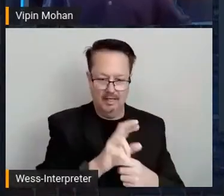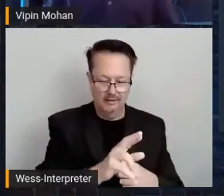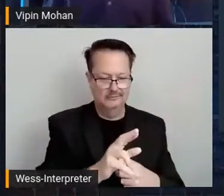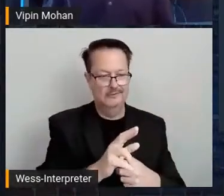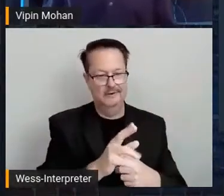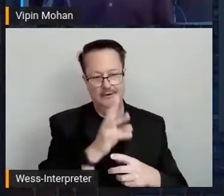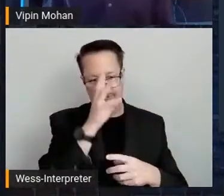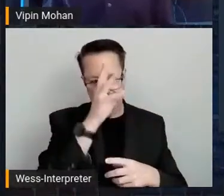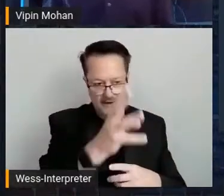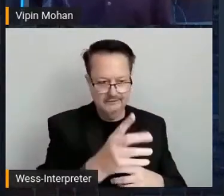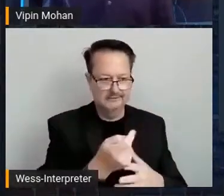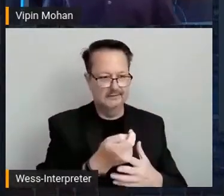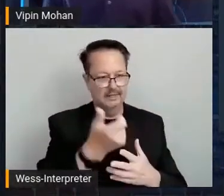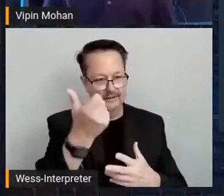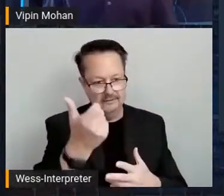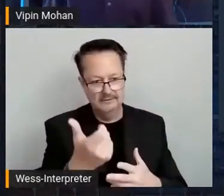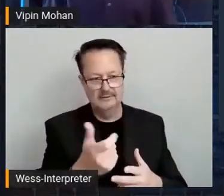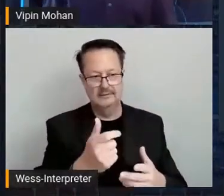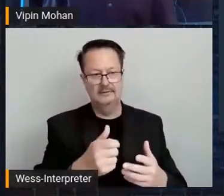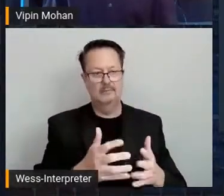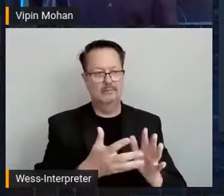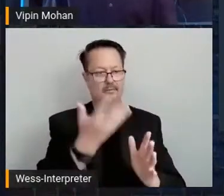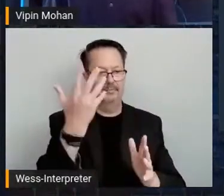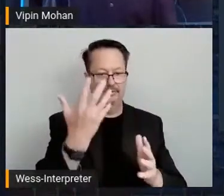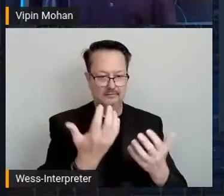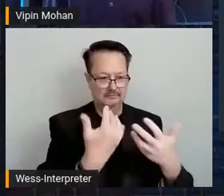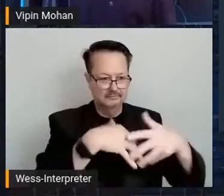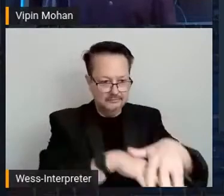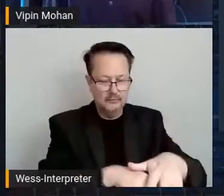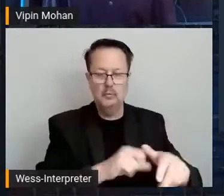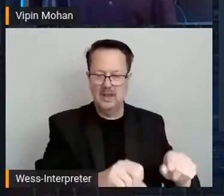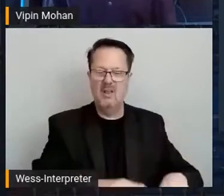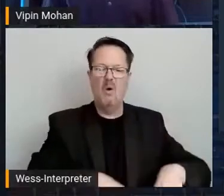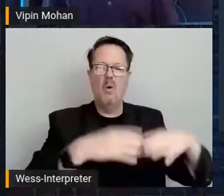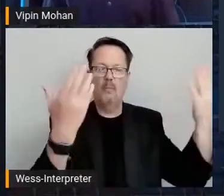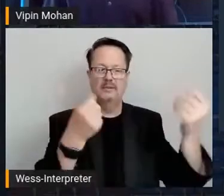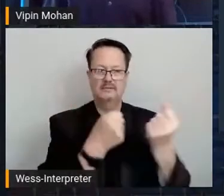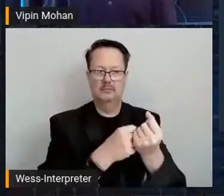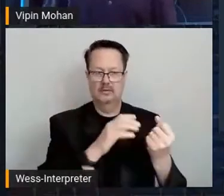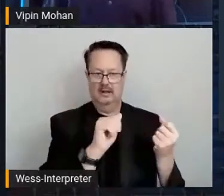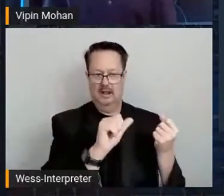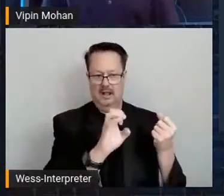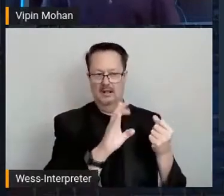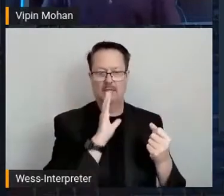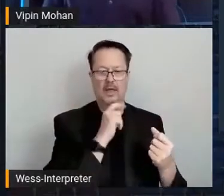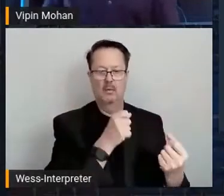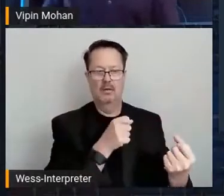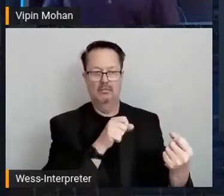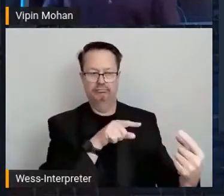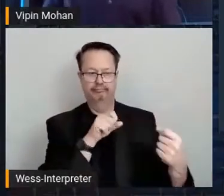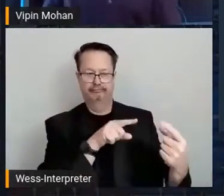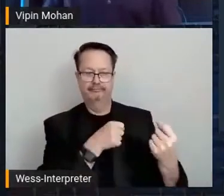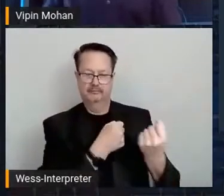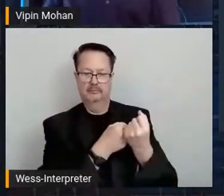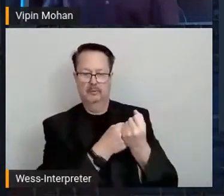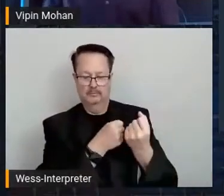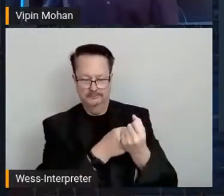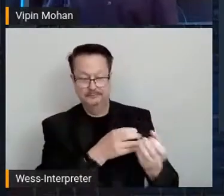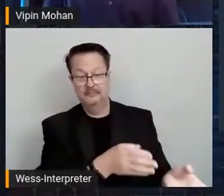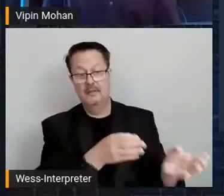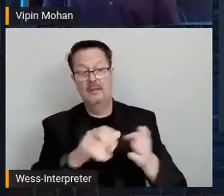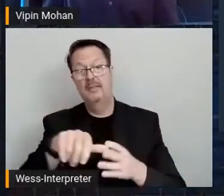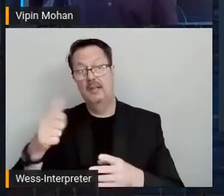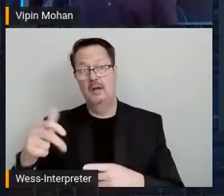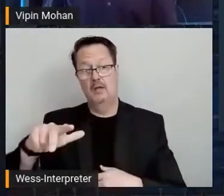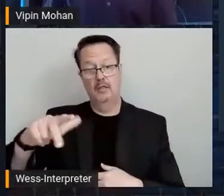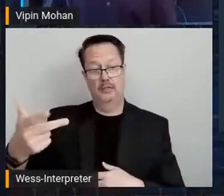or configuration, for example, you can open a support case with AWS, and you can get support. The other is the third-party